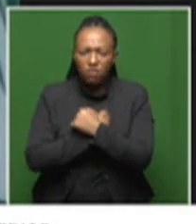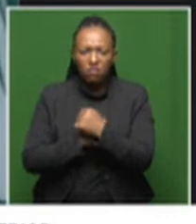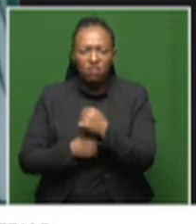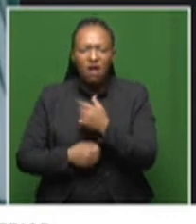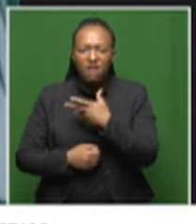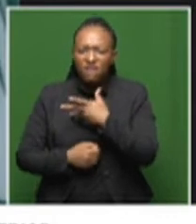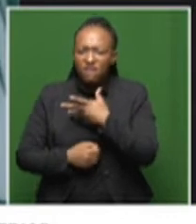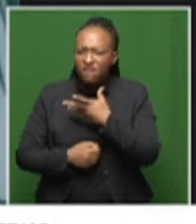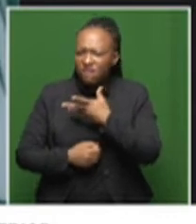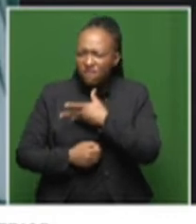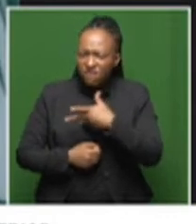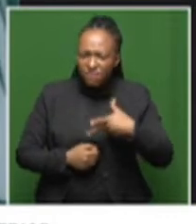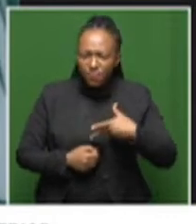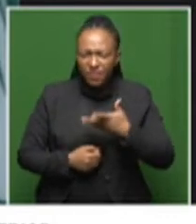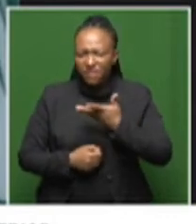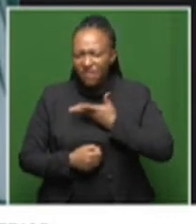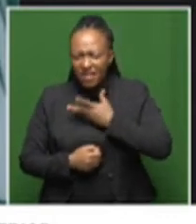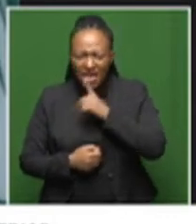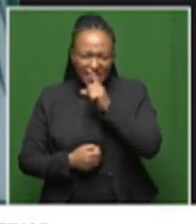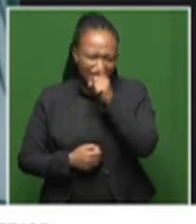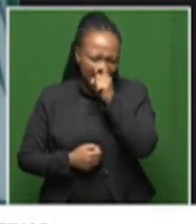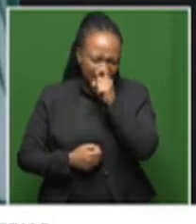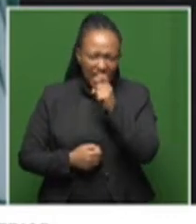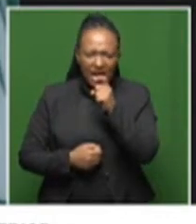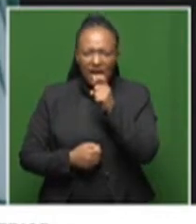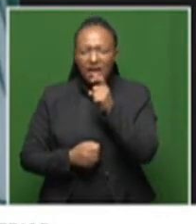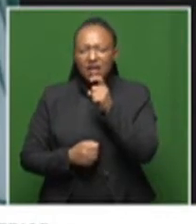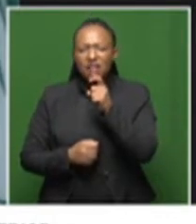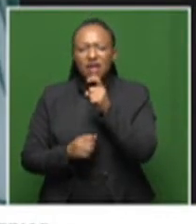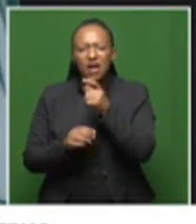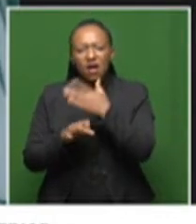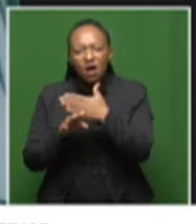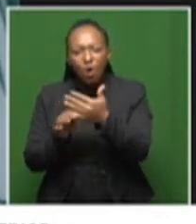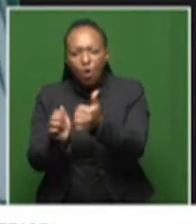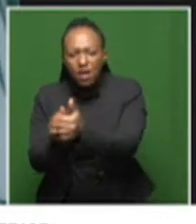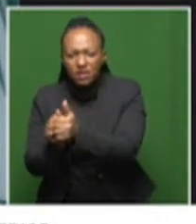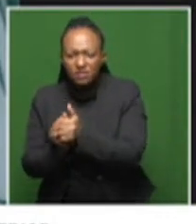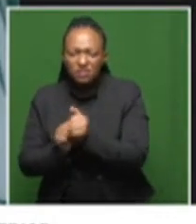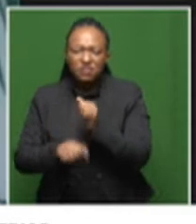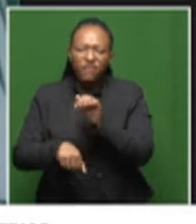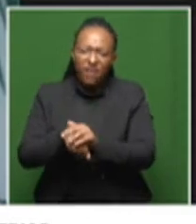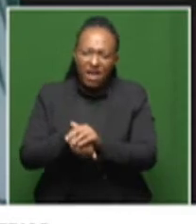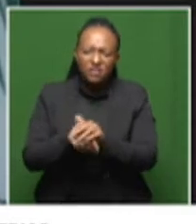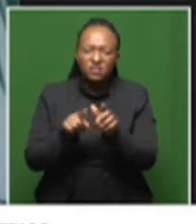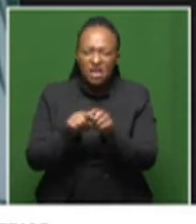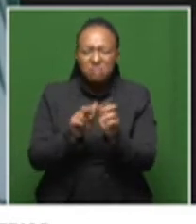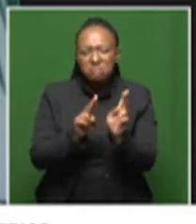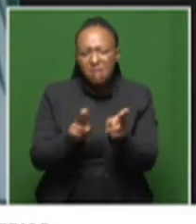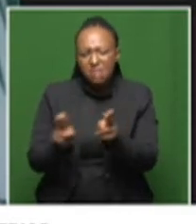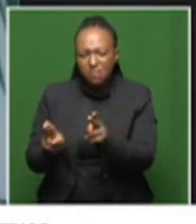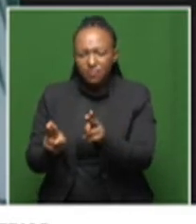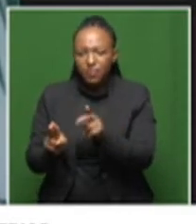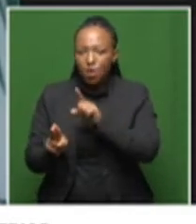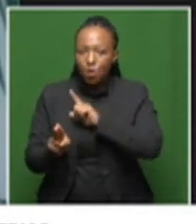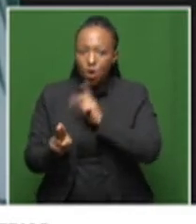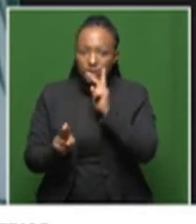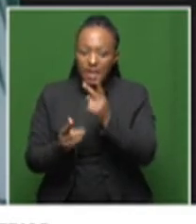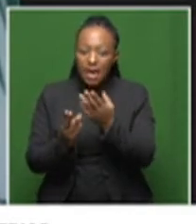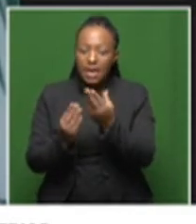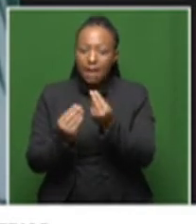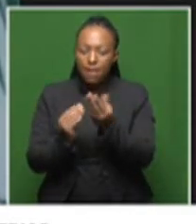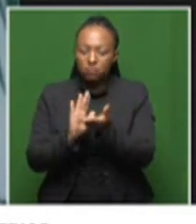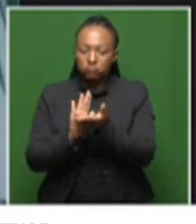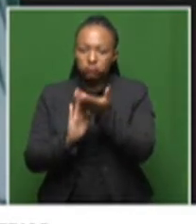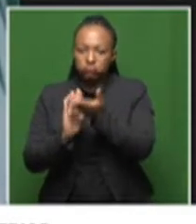sisters, colleagues, friends. And this is because often when we see the numbers rising as South